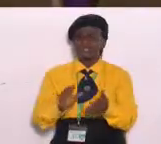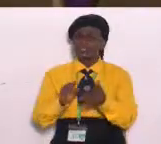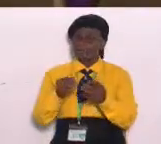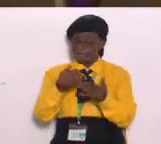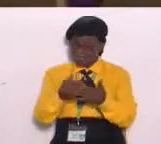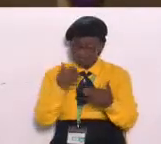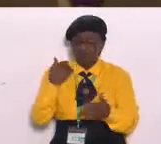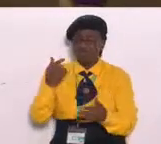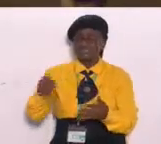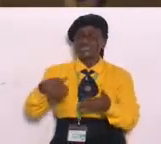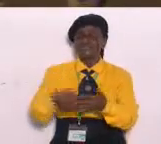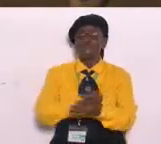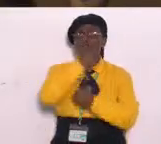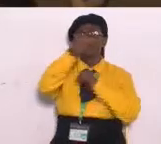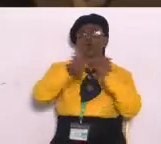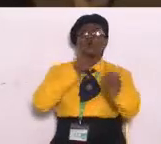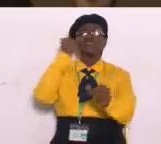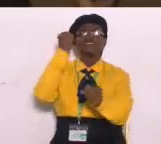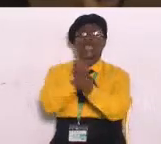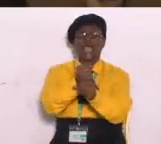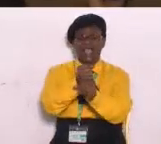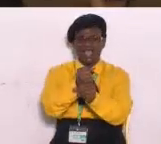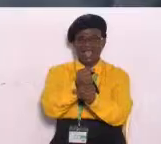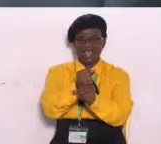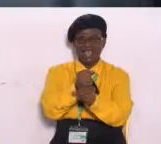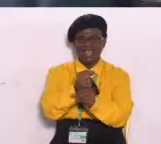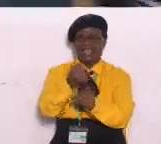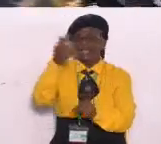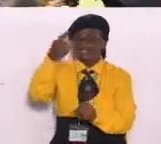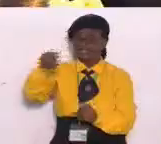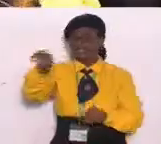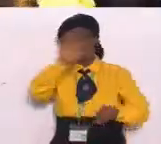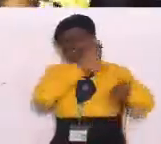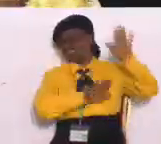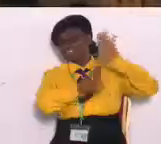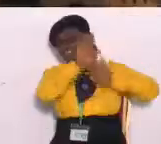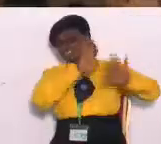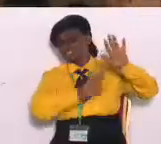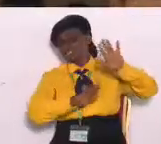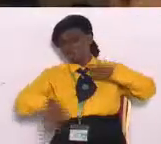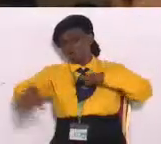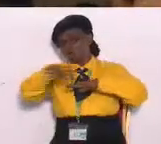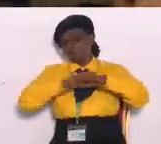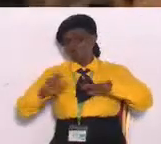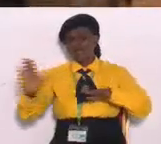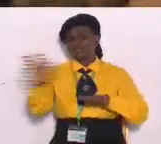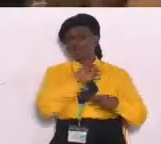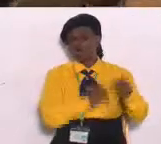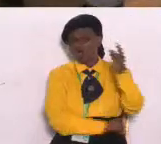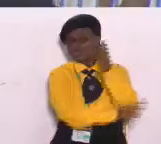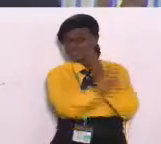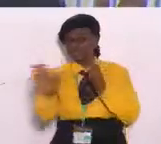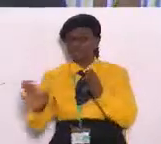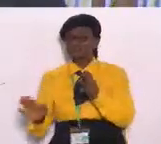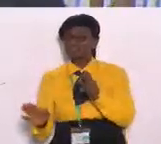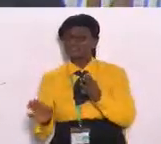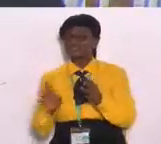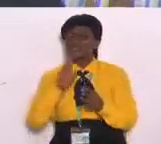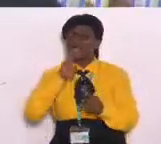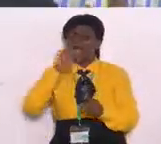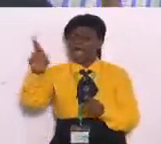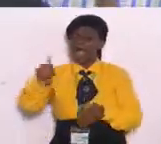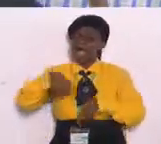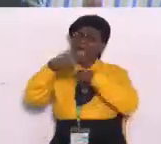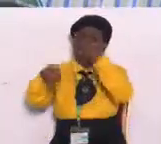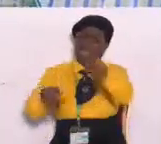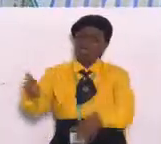before the new year, the siege over your resources are gone.